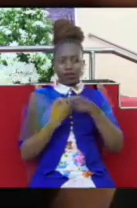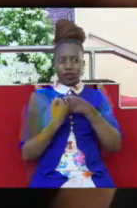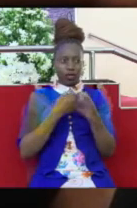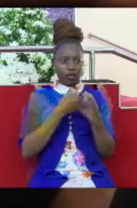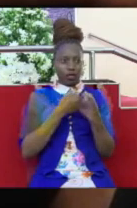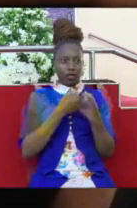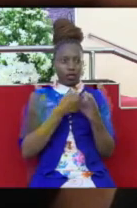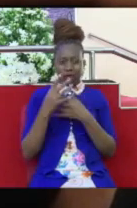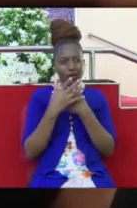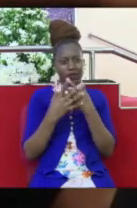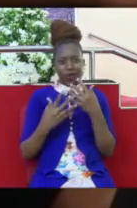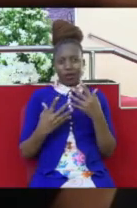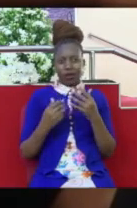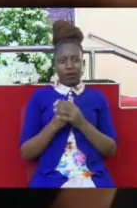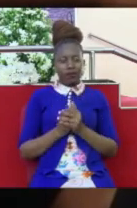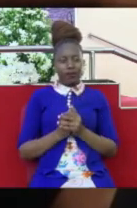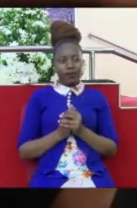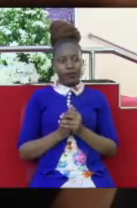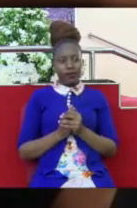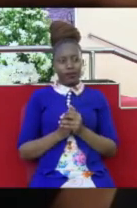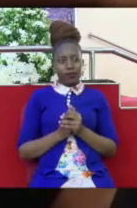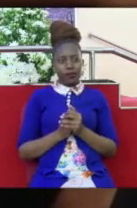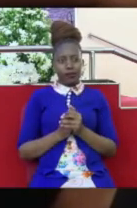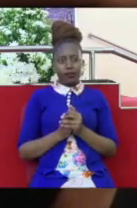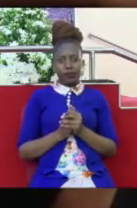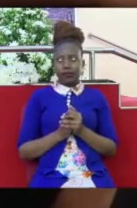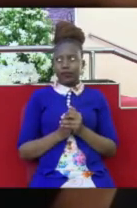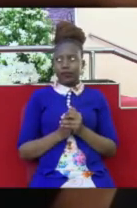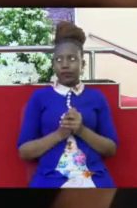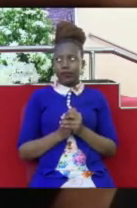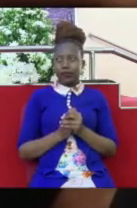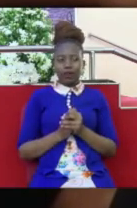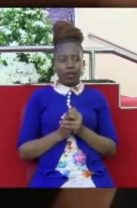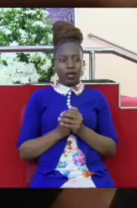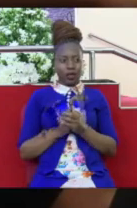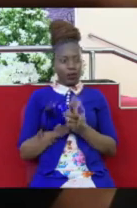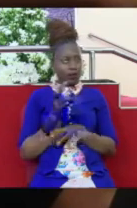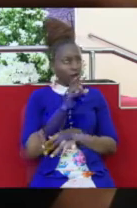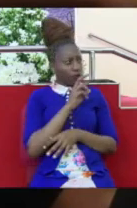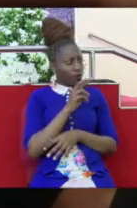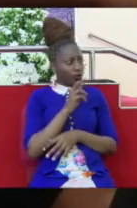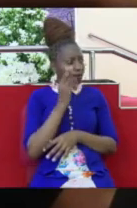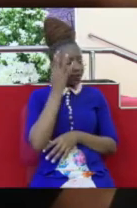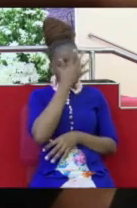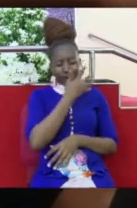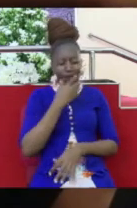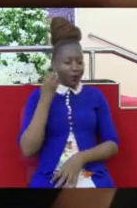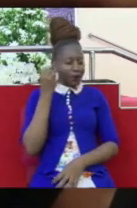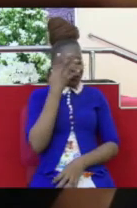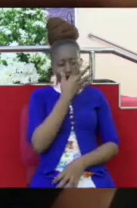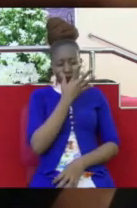Right, she's up. There she is. Now you look at her and you think, oh, she's the most beautiful. What's Miss America doing at a crime